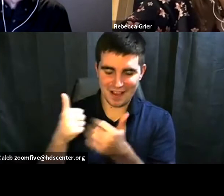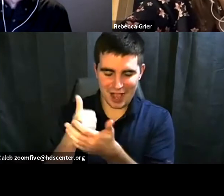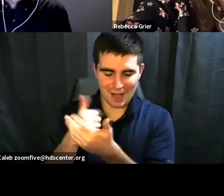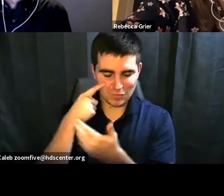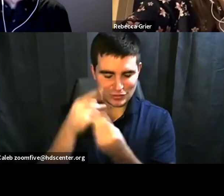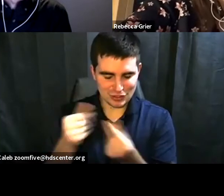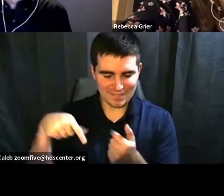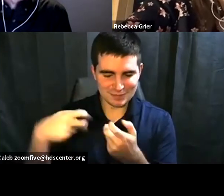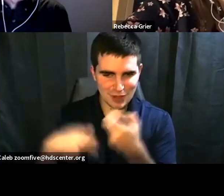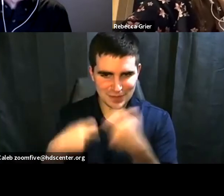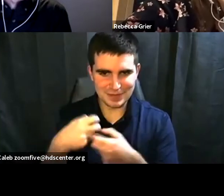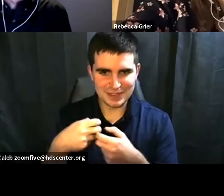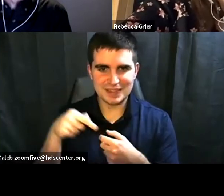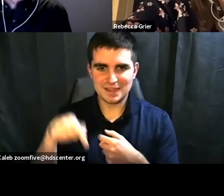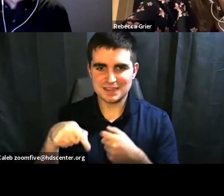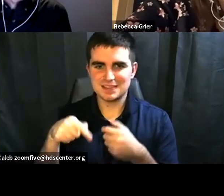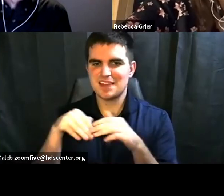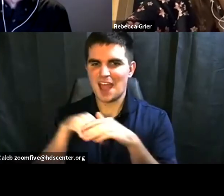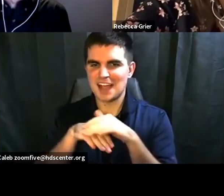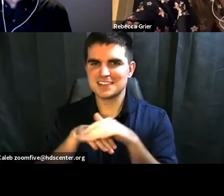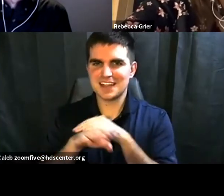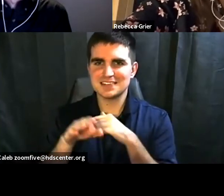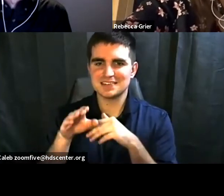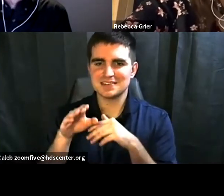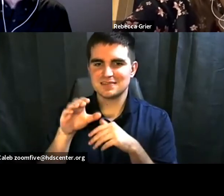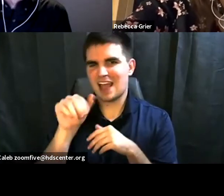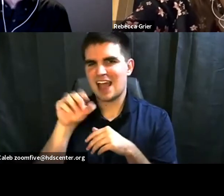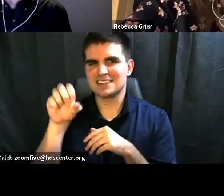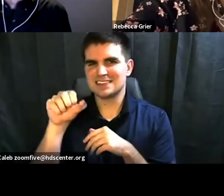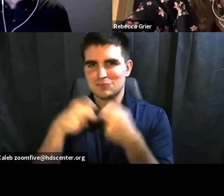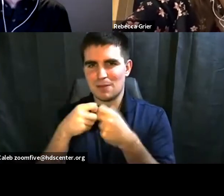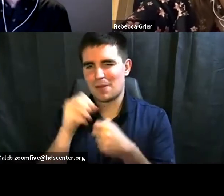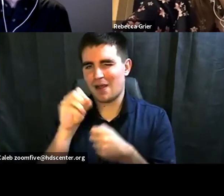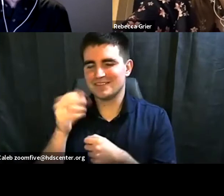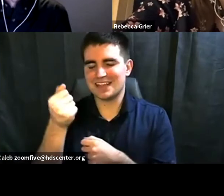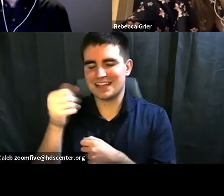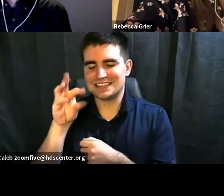is the access problem of the 1960s today,